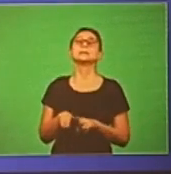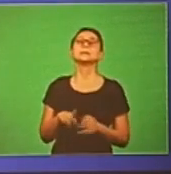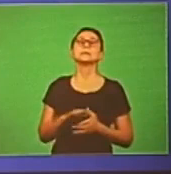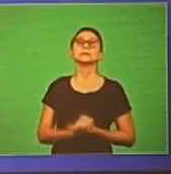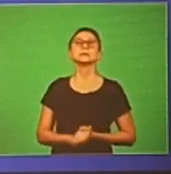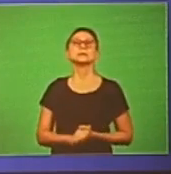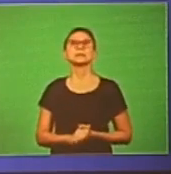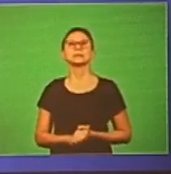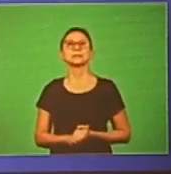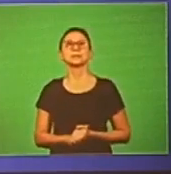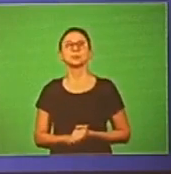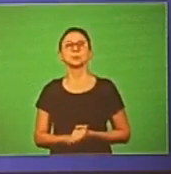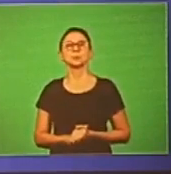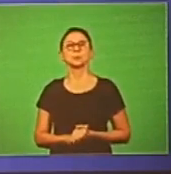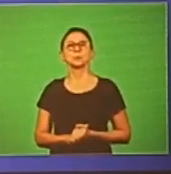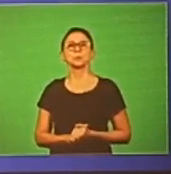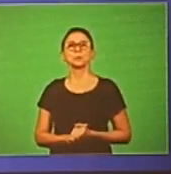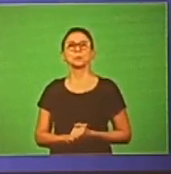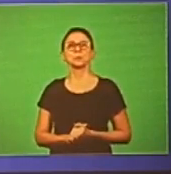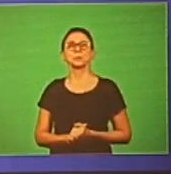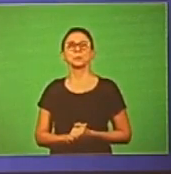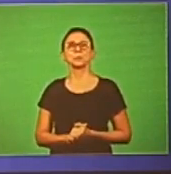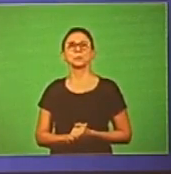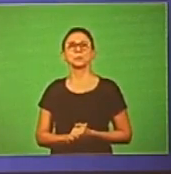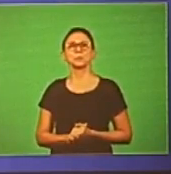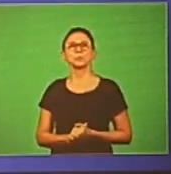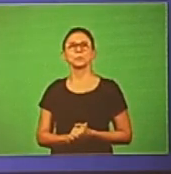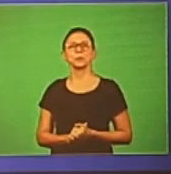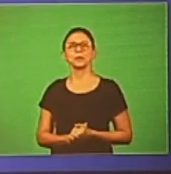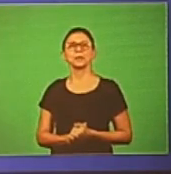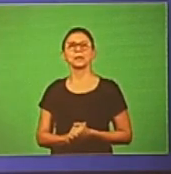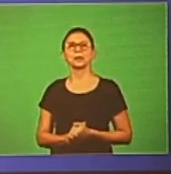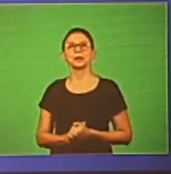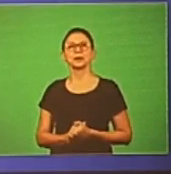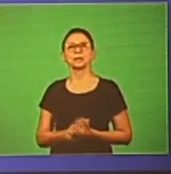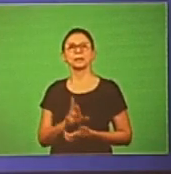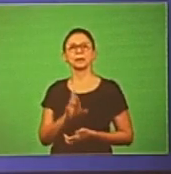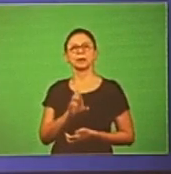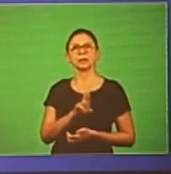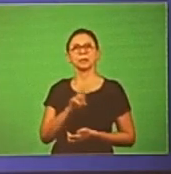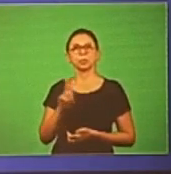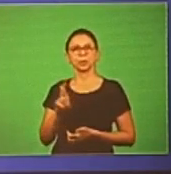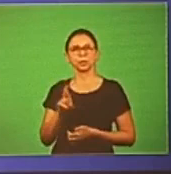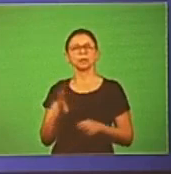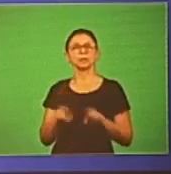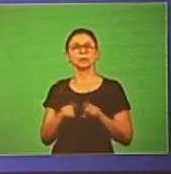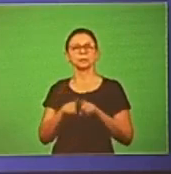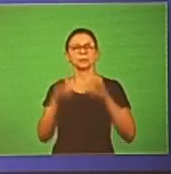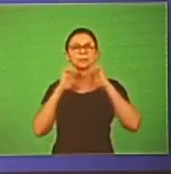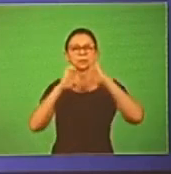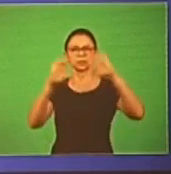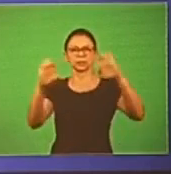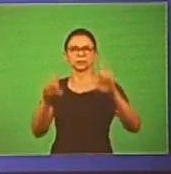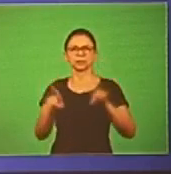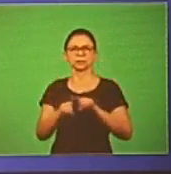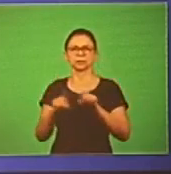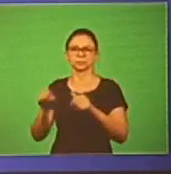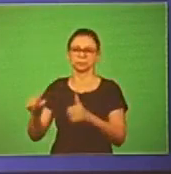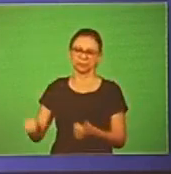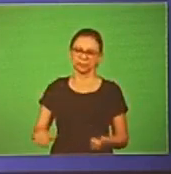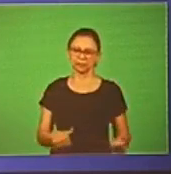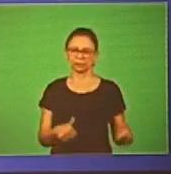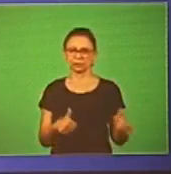was a highlight, and also in Boa Vista, in the state of Roraima, in the extreme north of the country, was another evangelization.